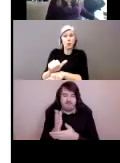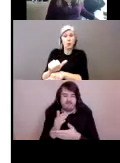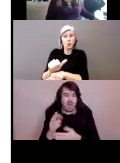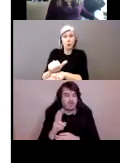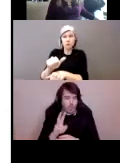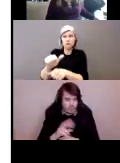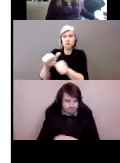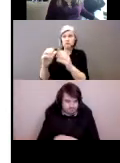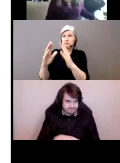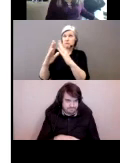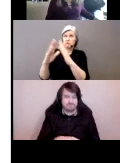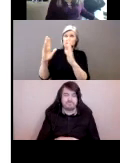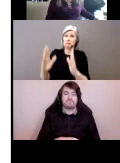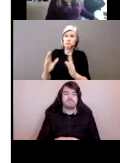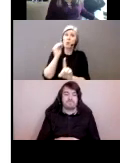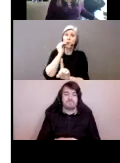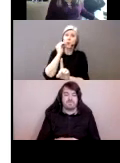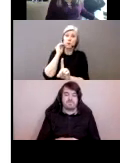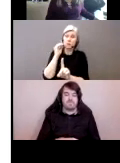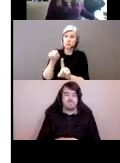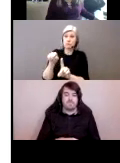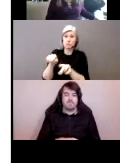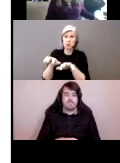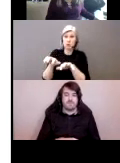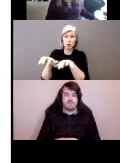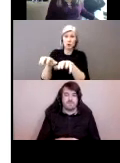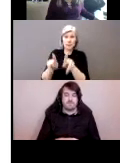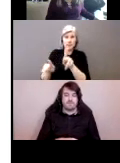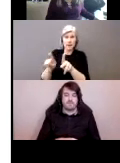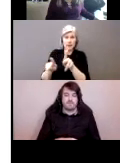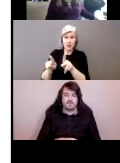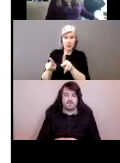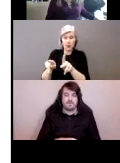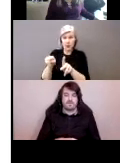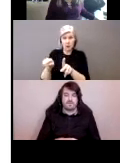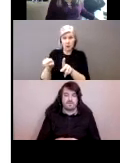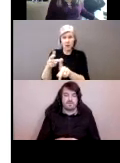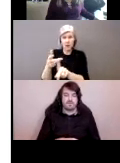congregated setting will be vaccinated during phase 2 at the same time.